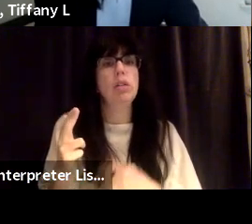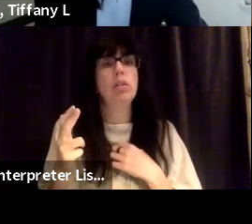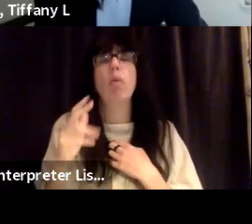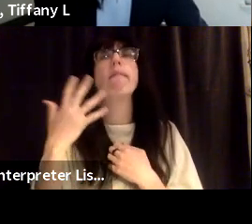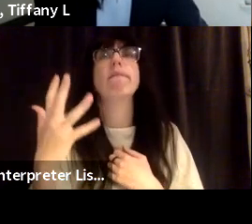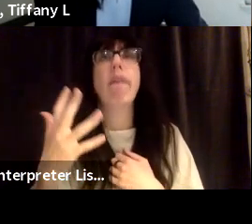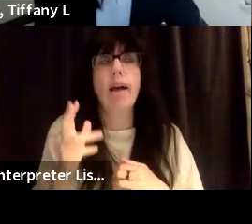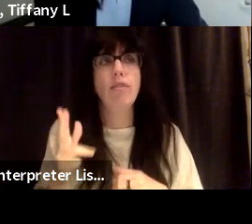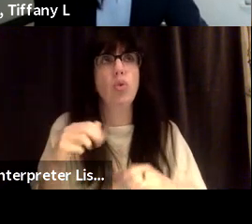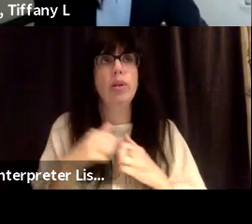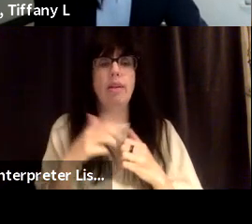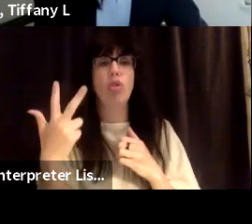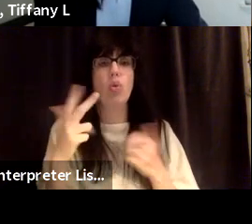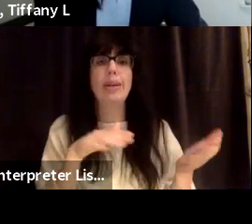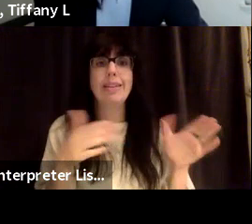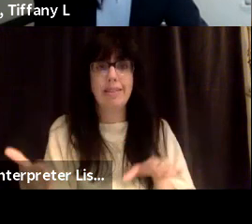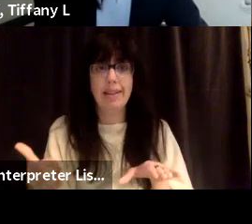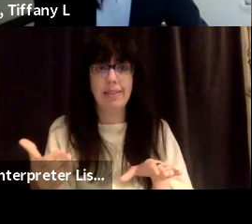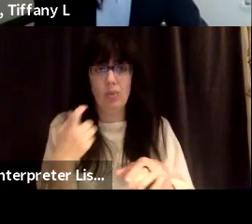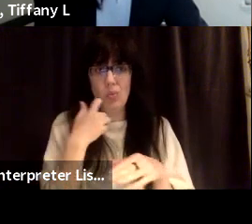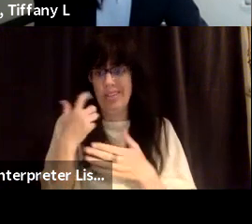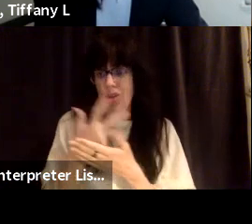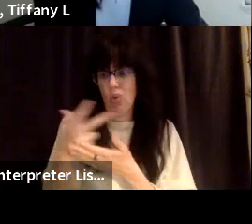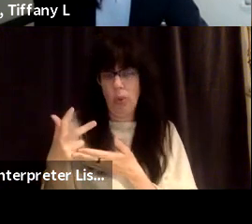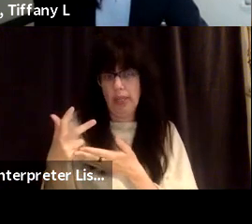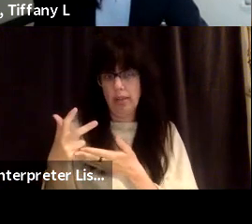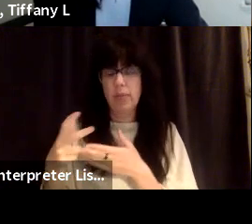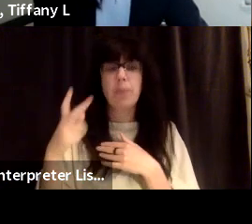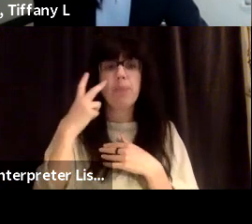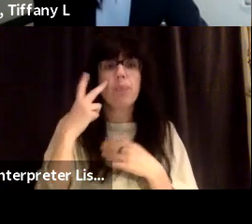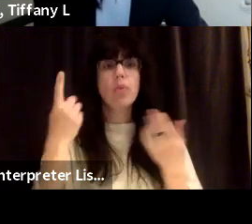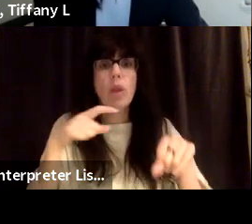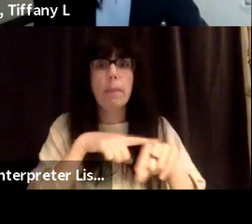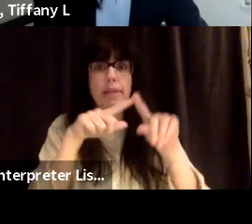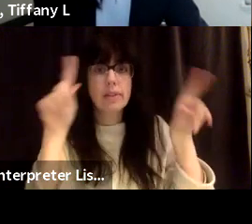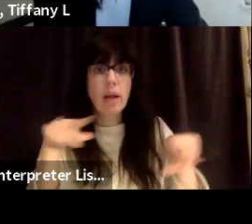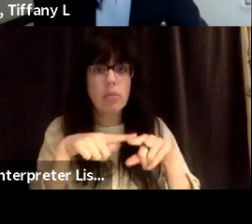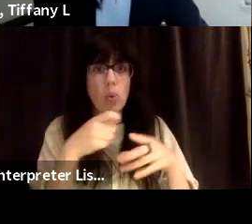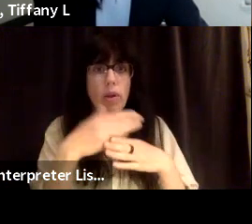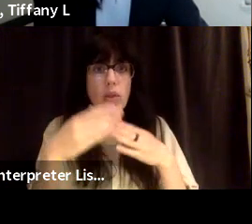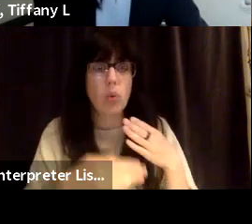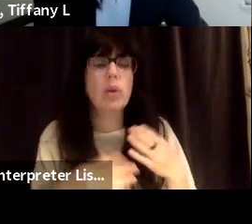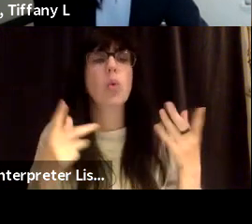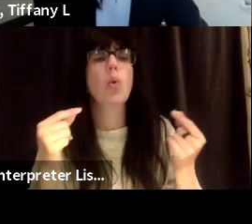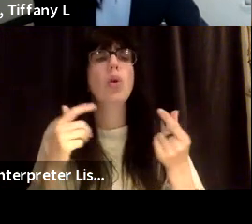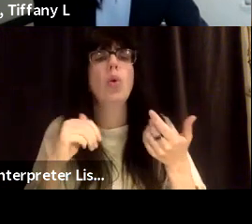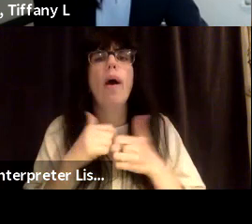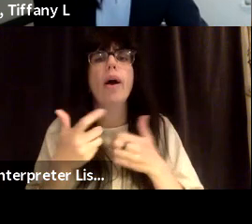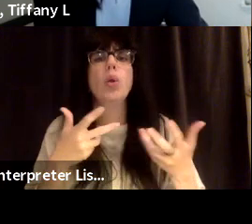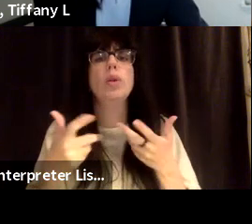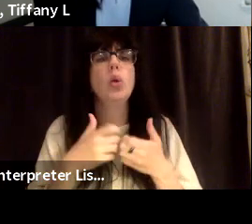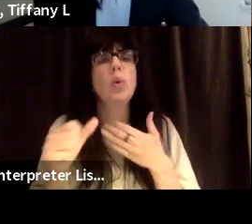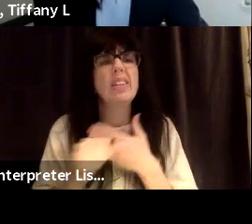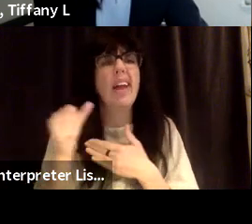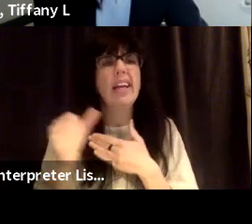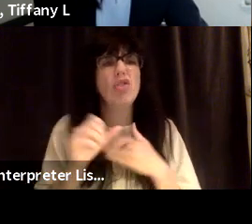five shootings and three deaths. We saw what happened at Times Square this weekend. How do you deal with dangerous, violent people?